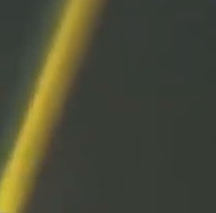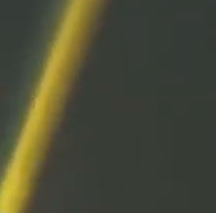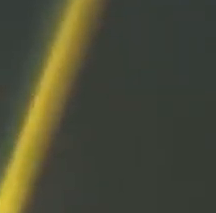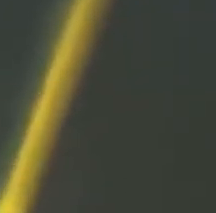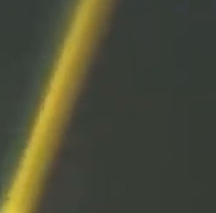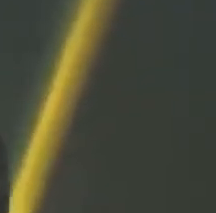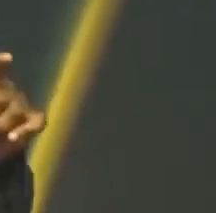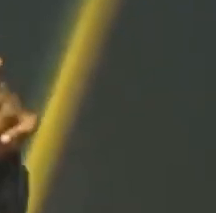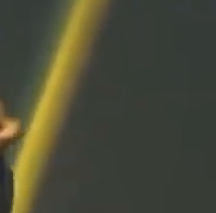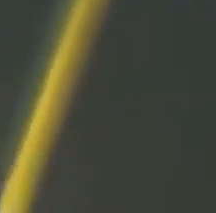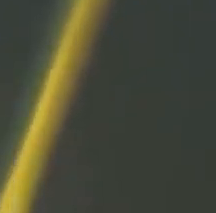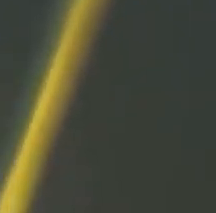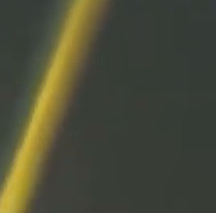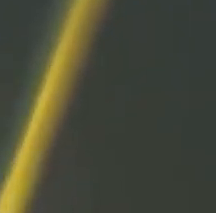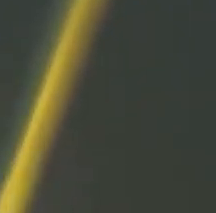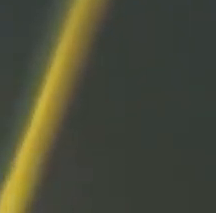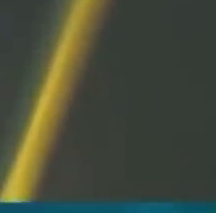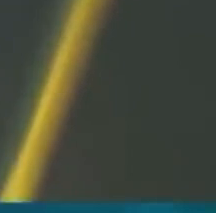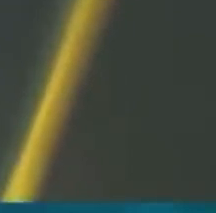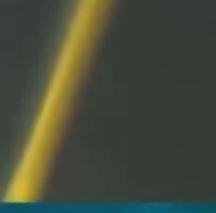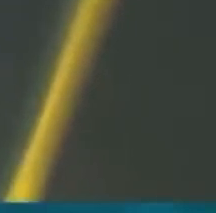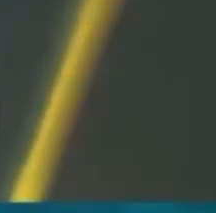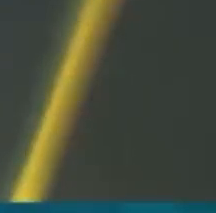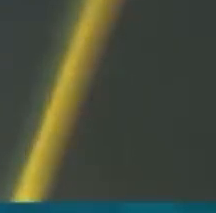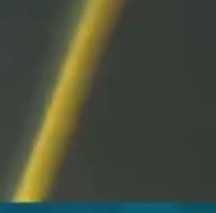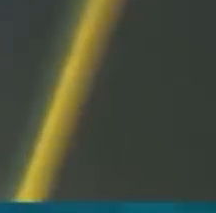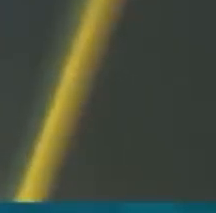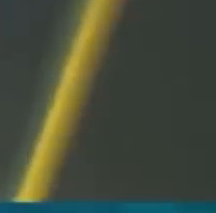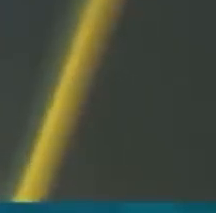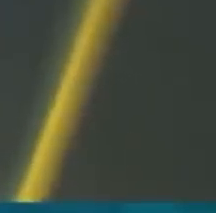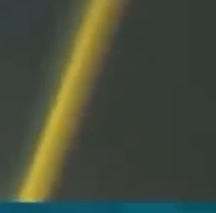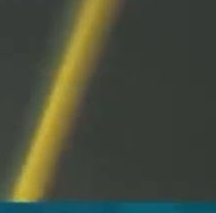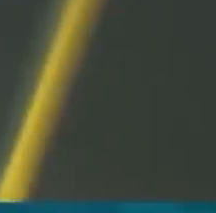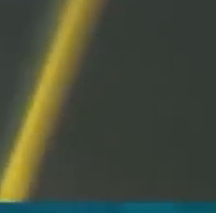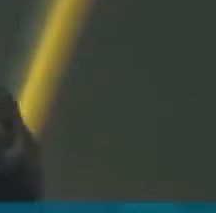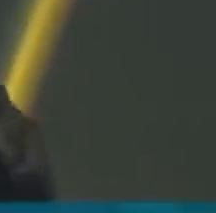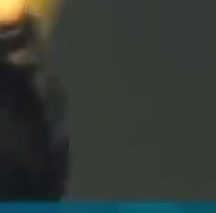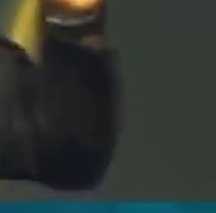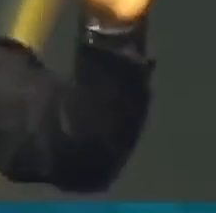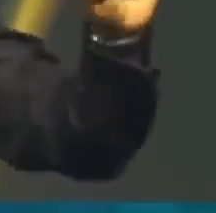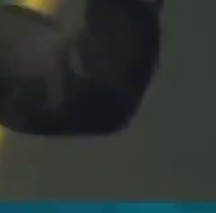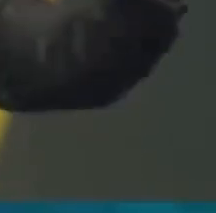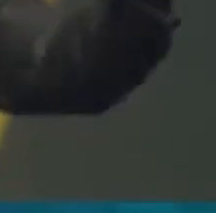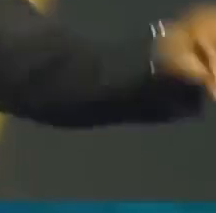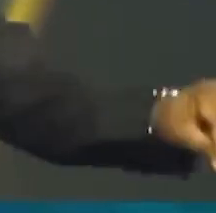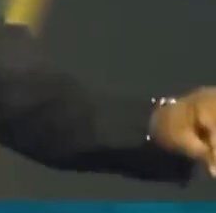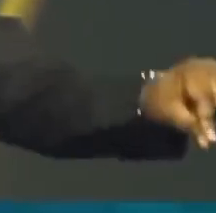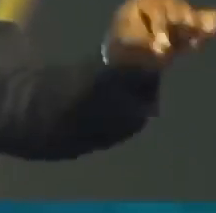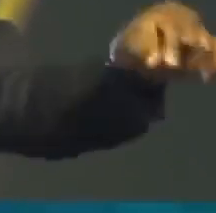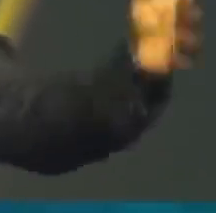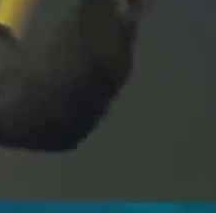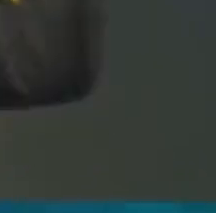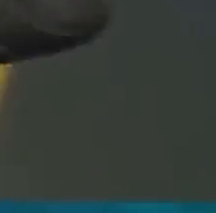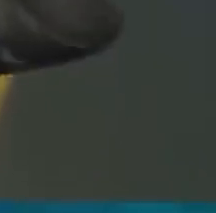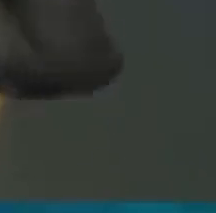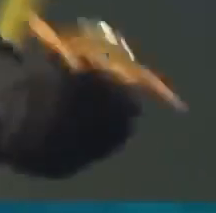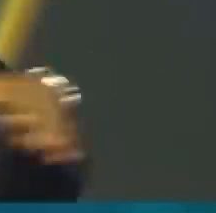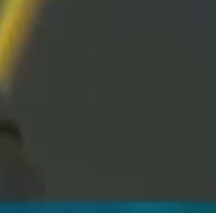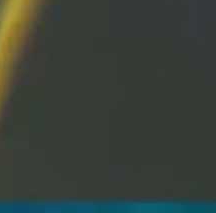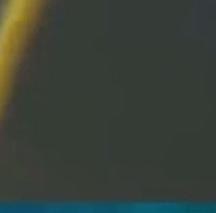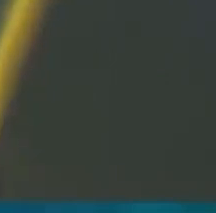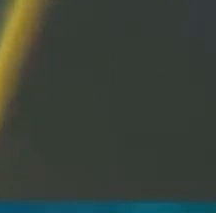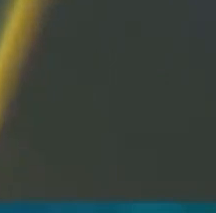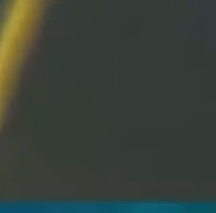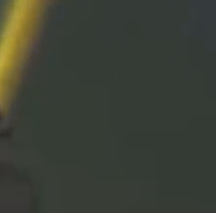God, I repeat again that the voice of God is not limited to the vocabulary communications of God like we